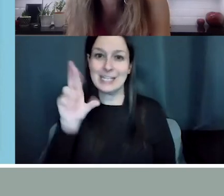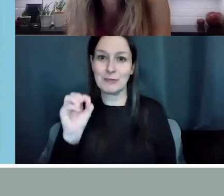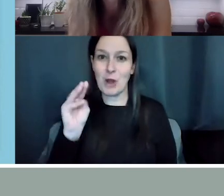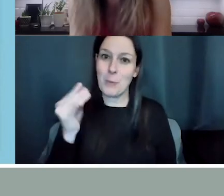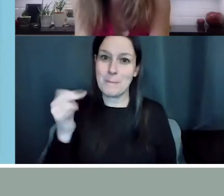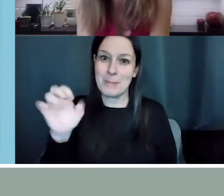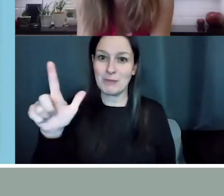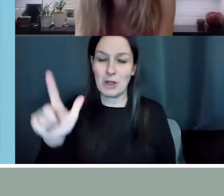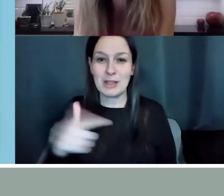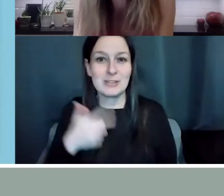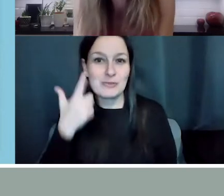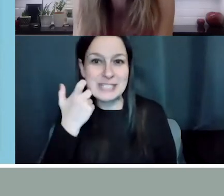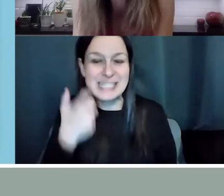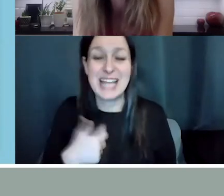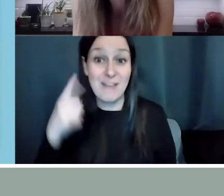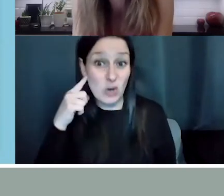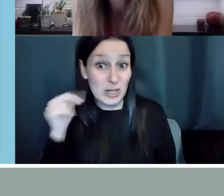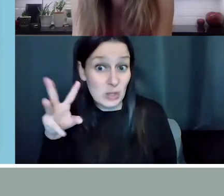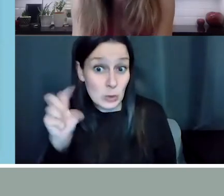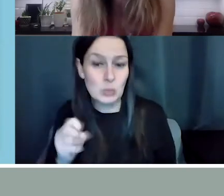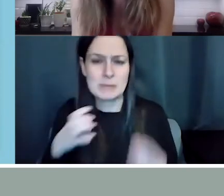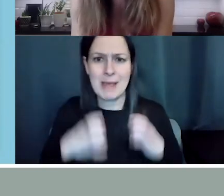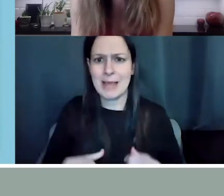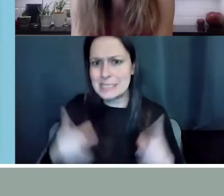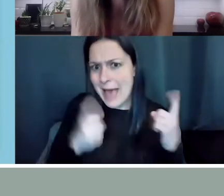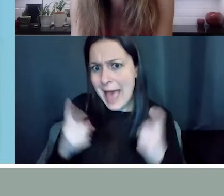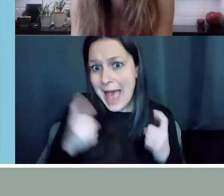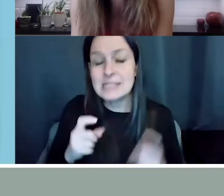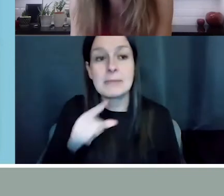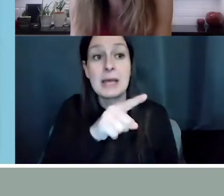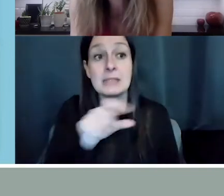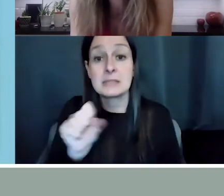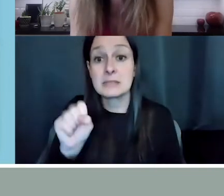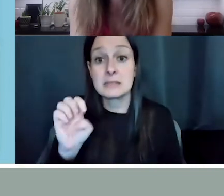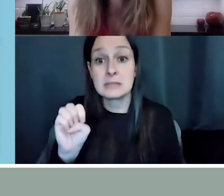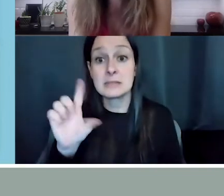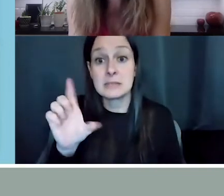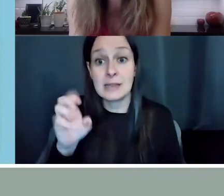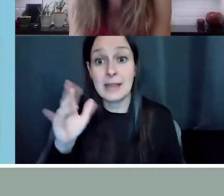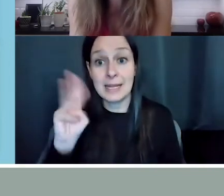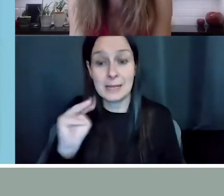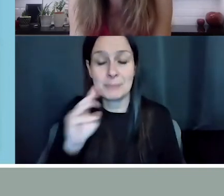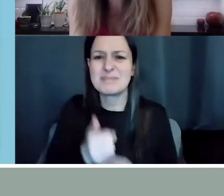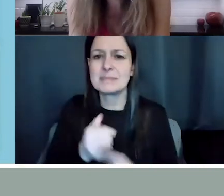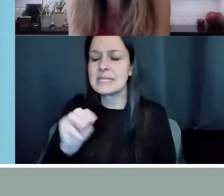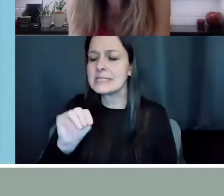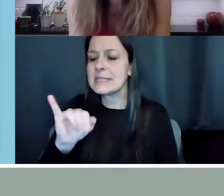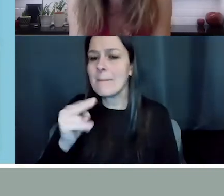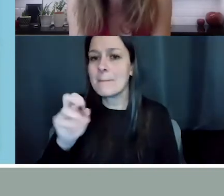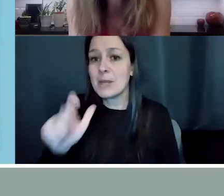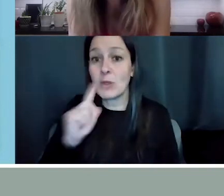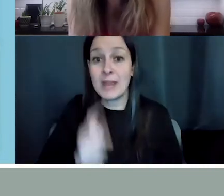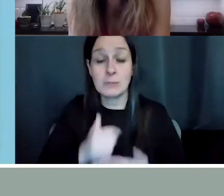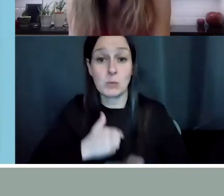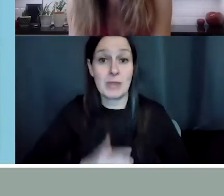it in the news. I've had clients asking me all about it. But selenium is a mineral that we need for immunity